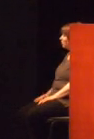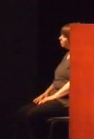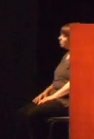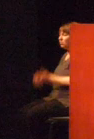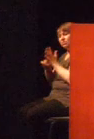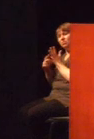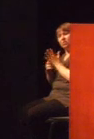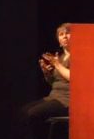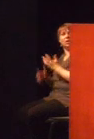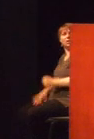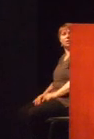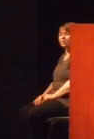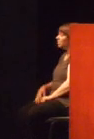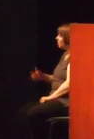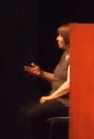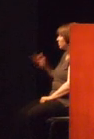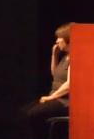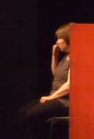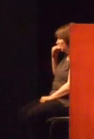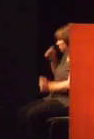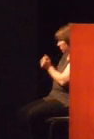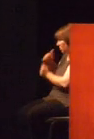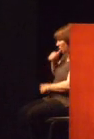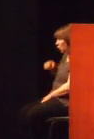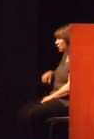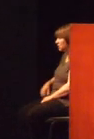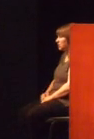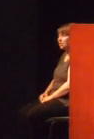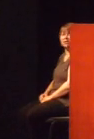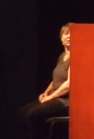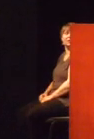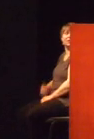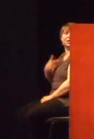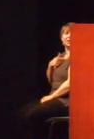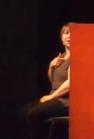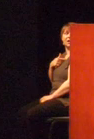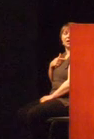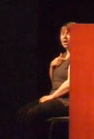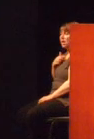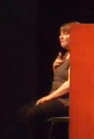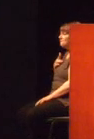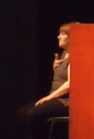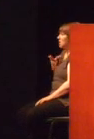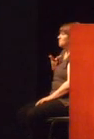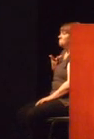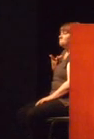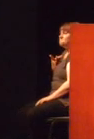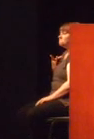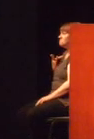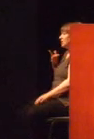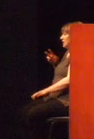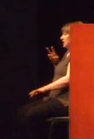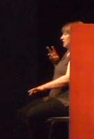how? And they said, well, you know, creepy with girls. And I felt my blood turn to